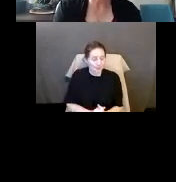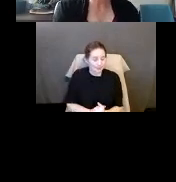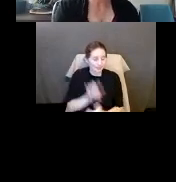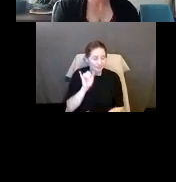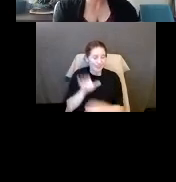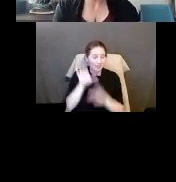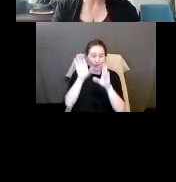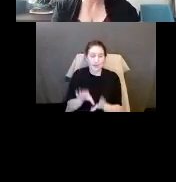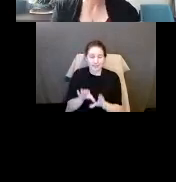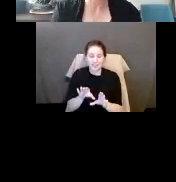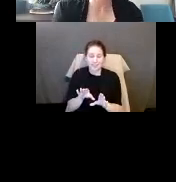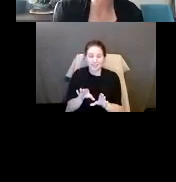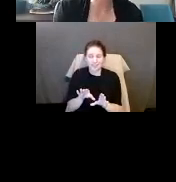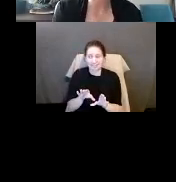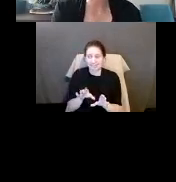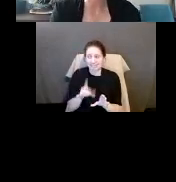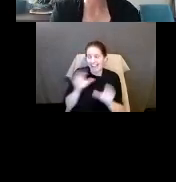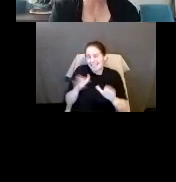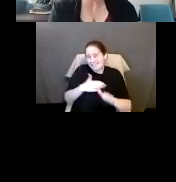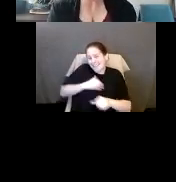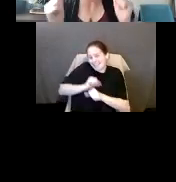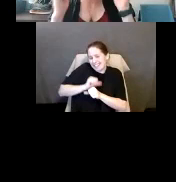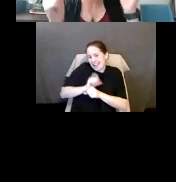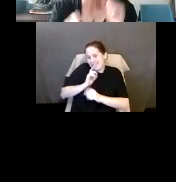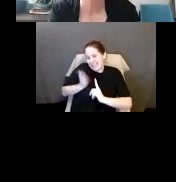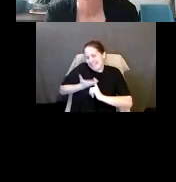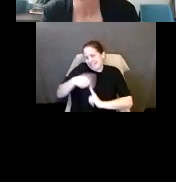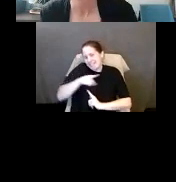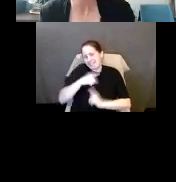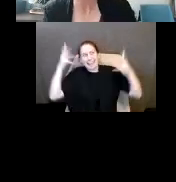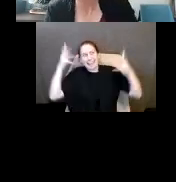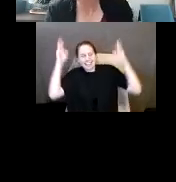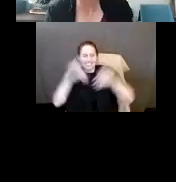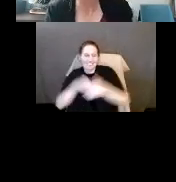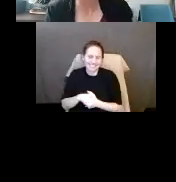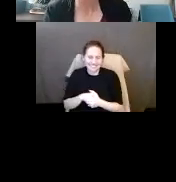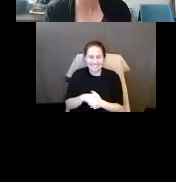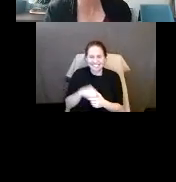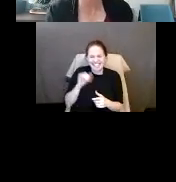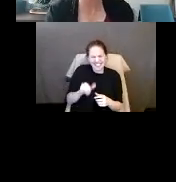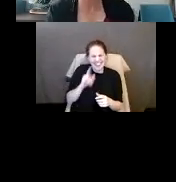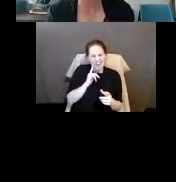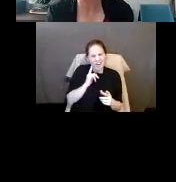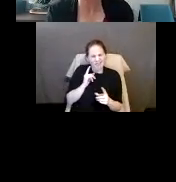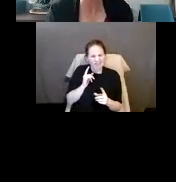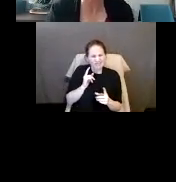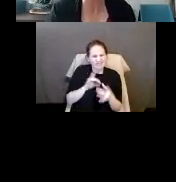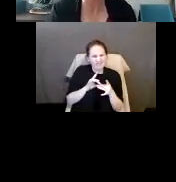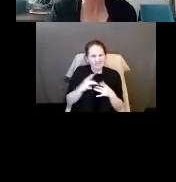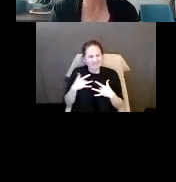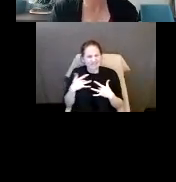is great. I did my job. I convinced you. Yay. That's kind of where we're leaning right now too.